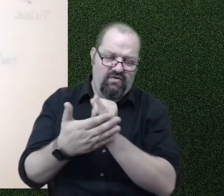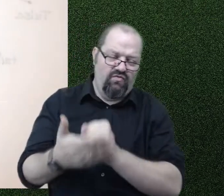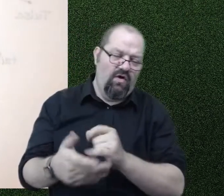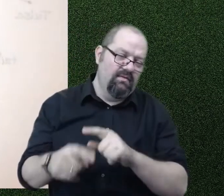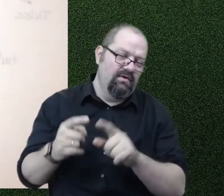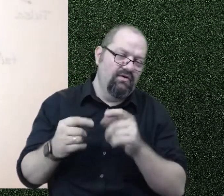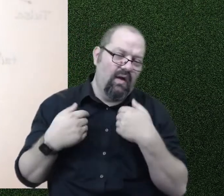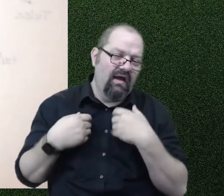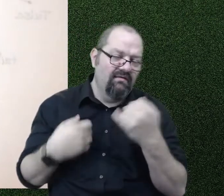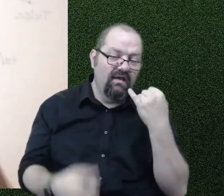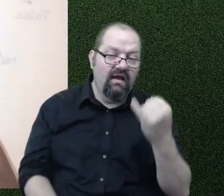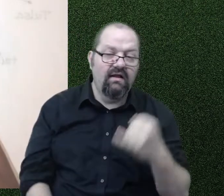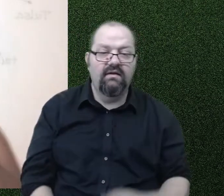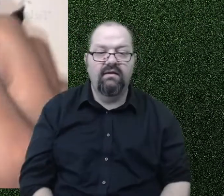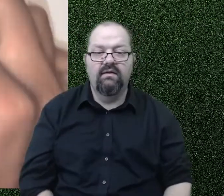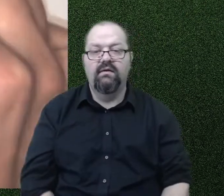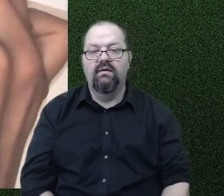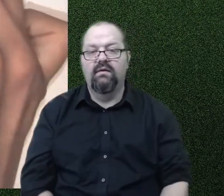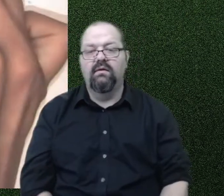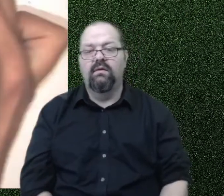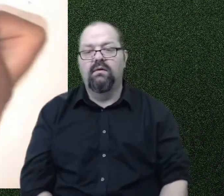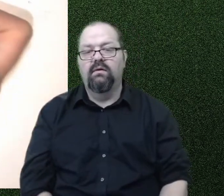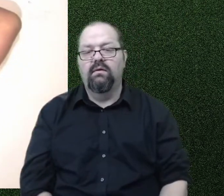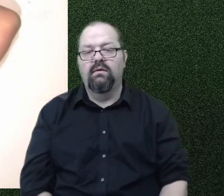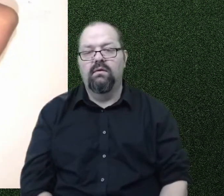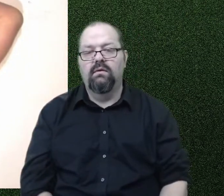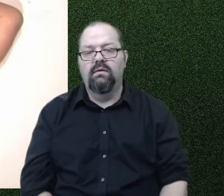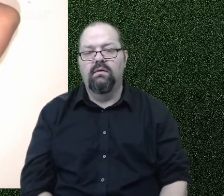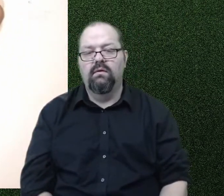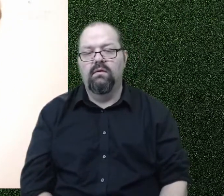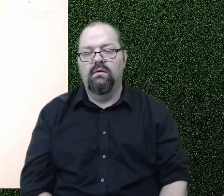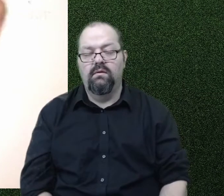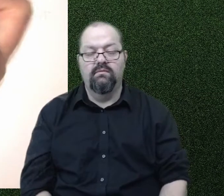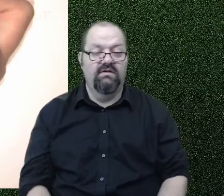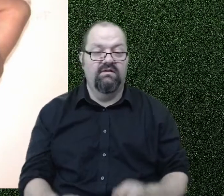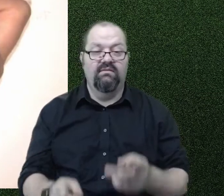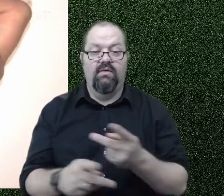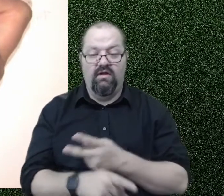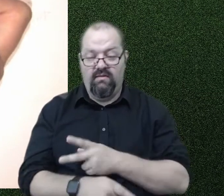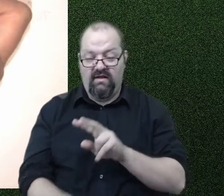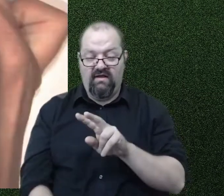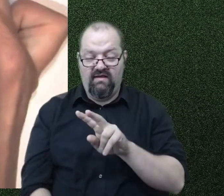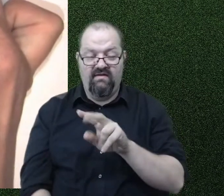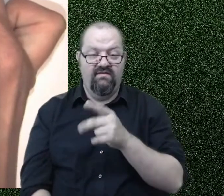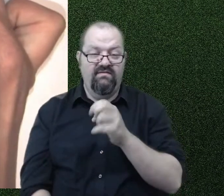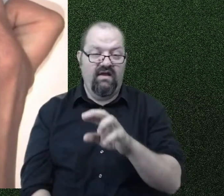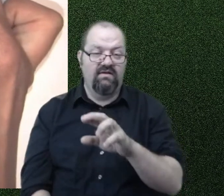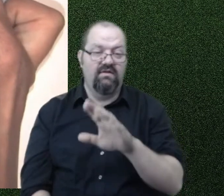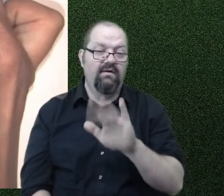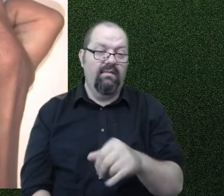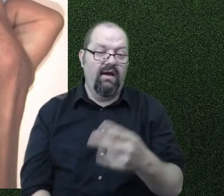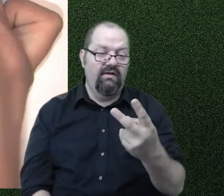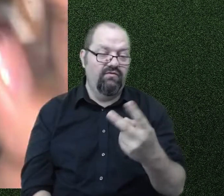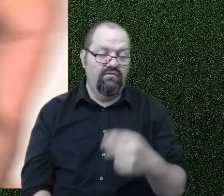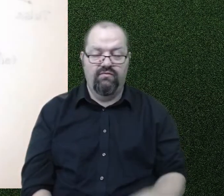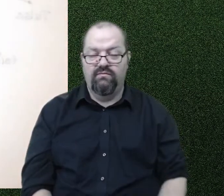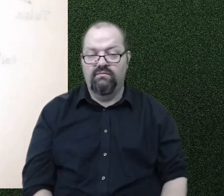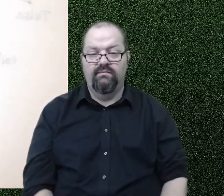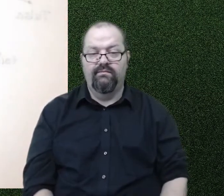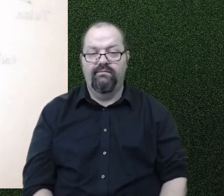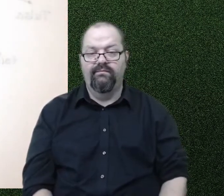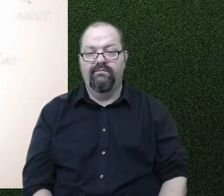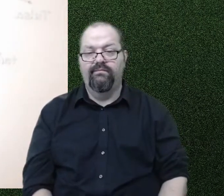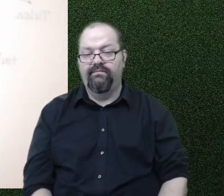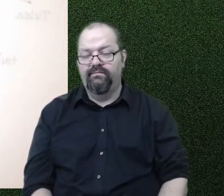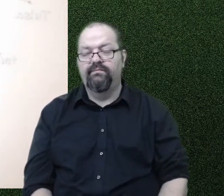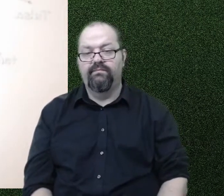That's 1u, that's 2u, that's 3u. And just multiply the vector by 2. It's twice as long. Multiply it by 3. It's 3 times as long.